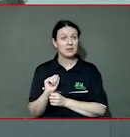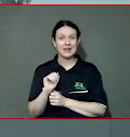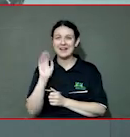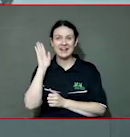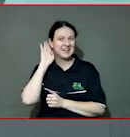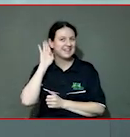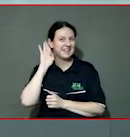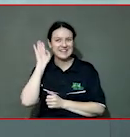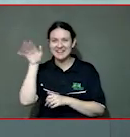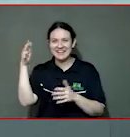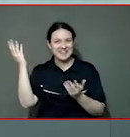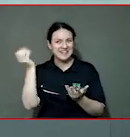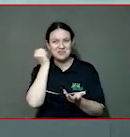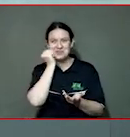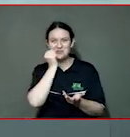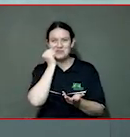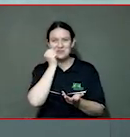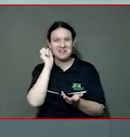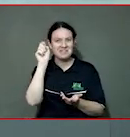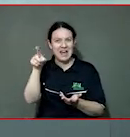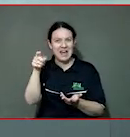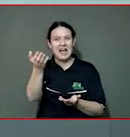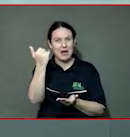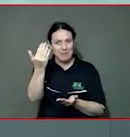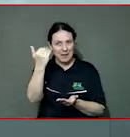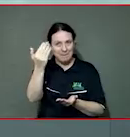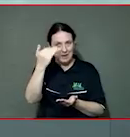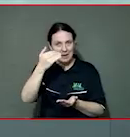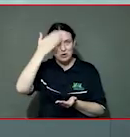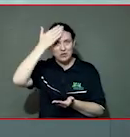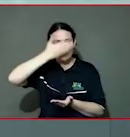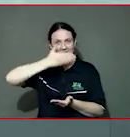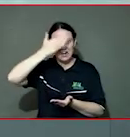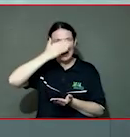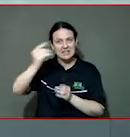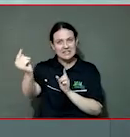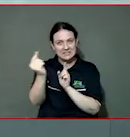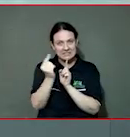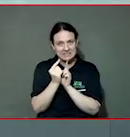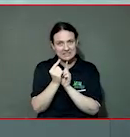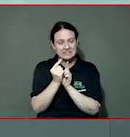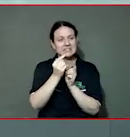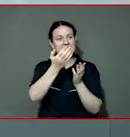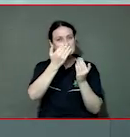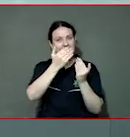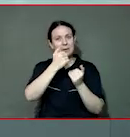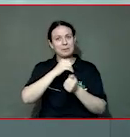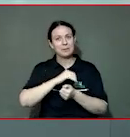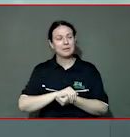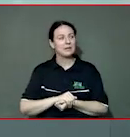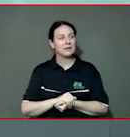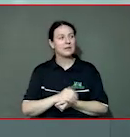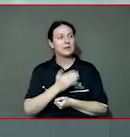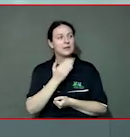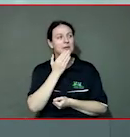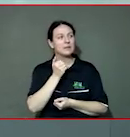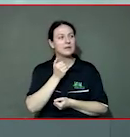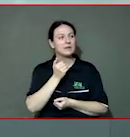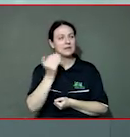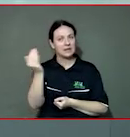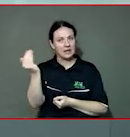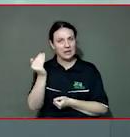I can't hear you. You're too far away. Please come to the front. I can't hear you there. Or someone else must just ask the